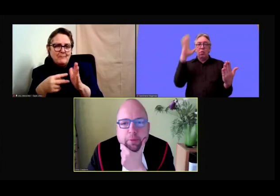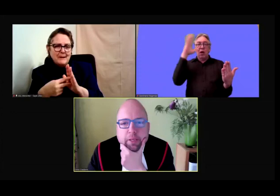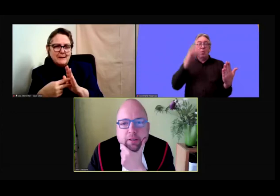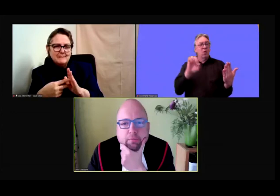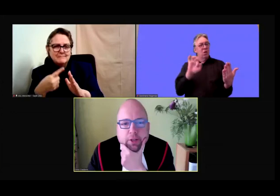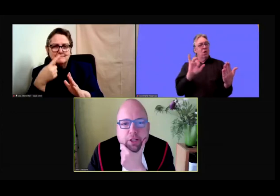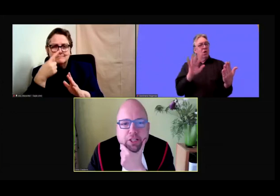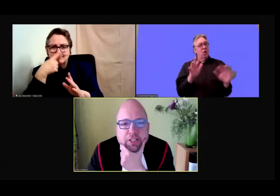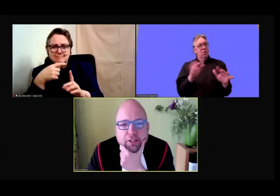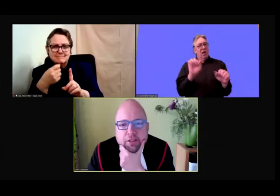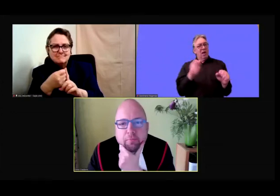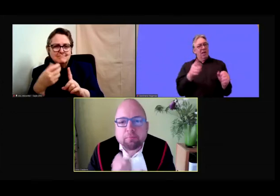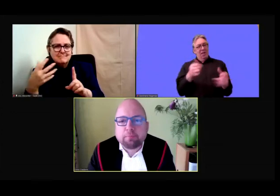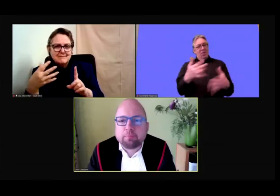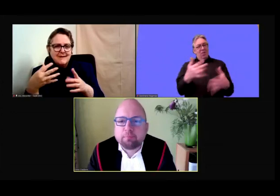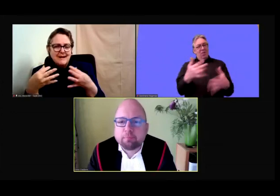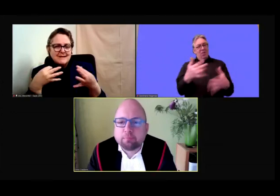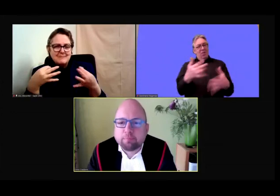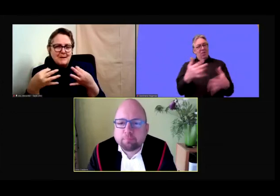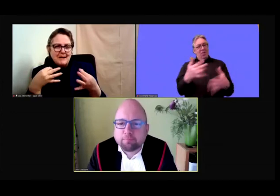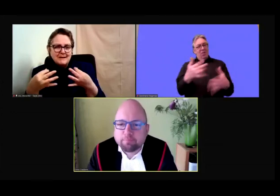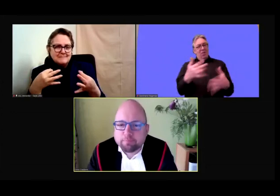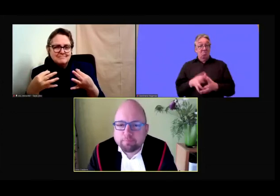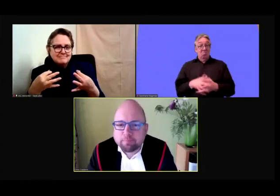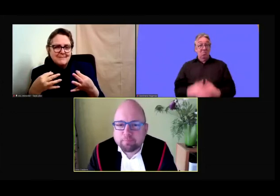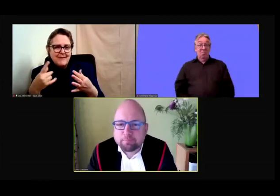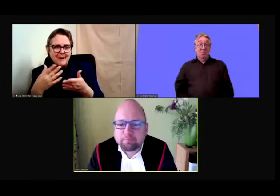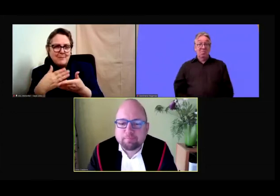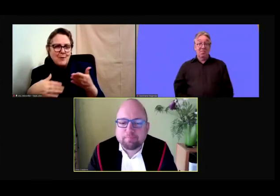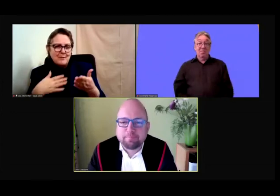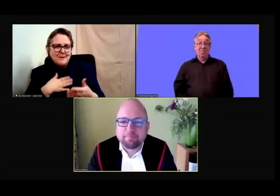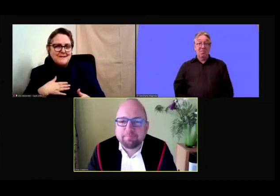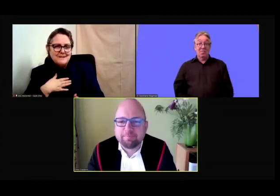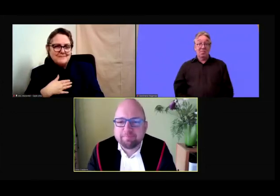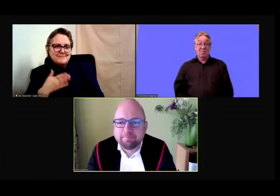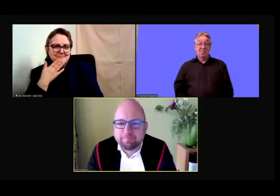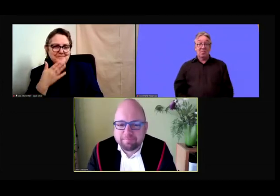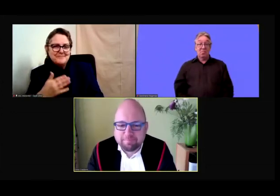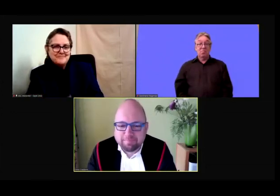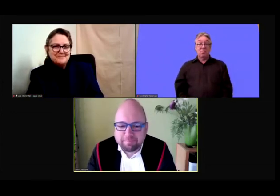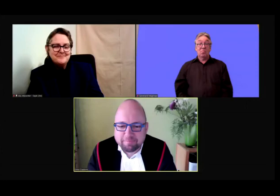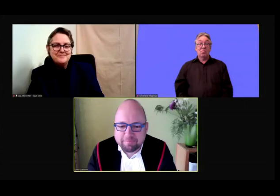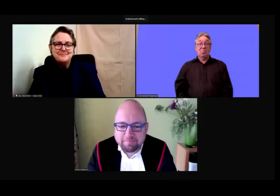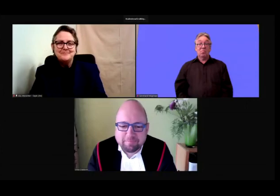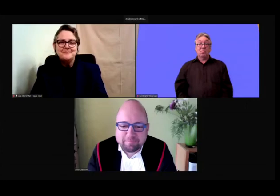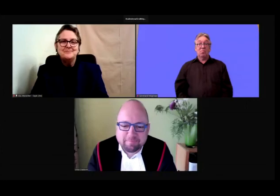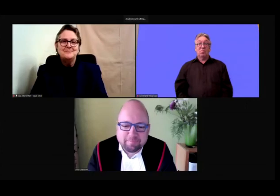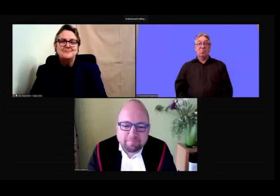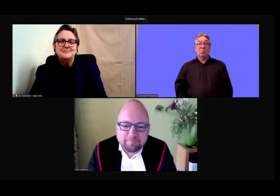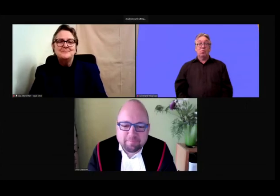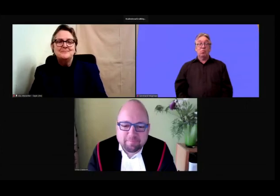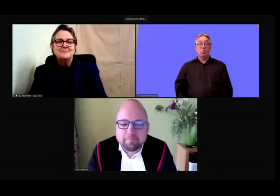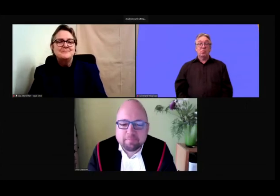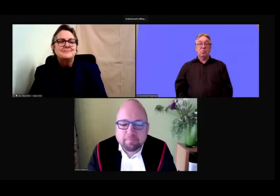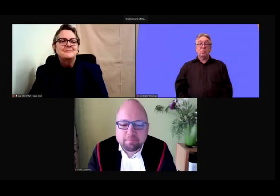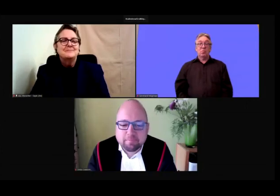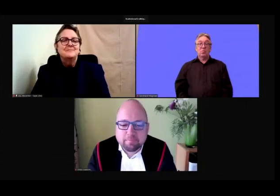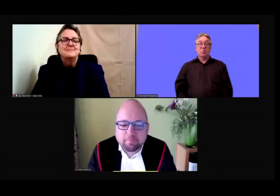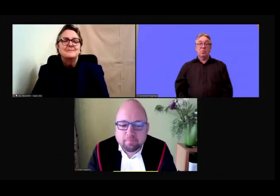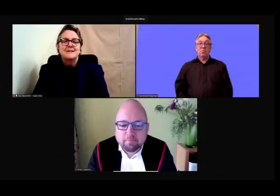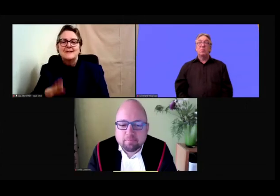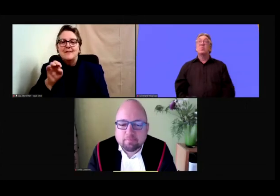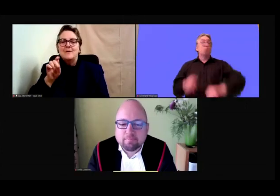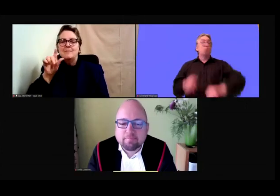perhaps you could help me digest it. Thank you. The defense is